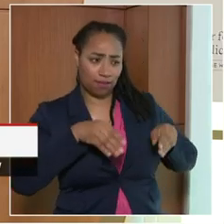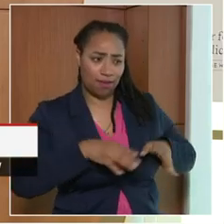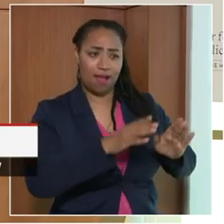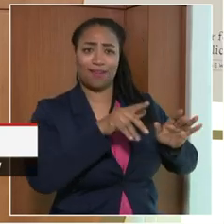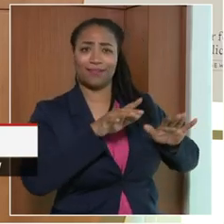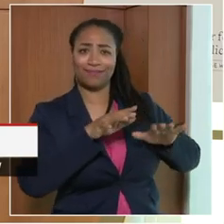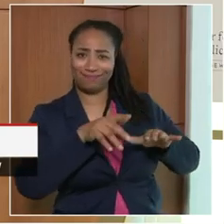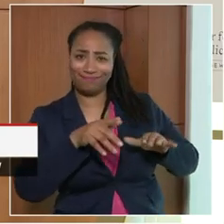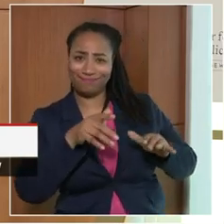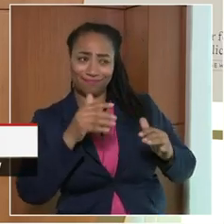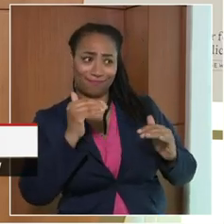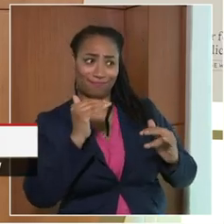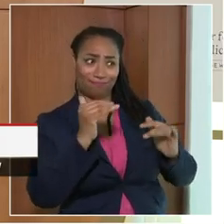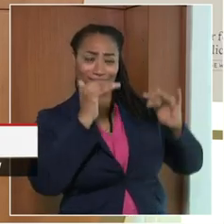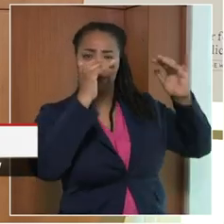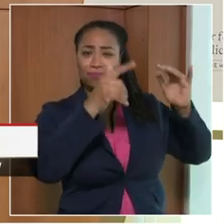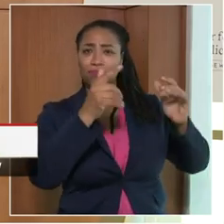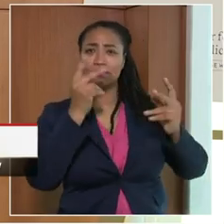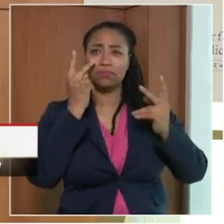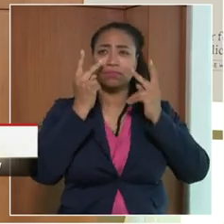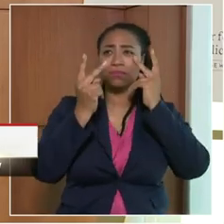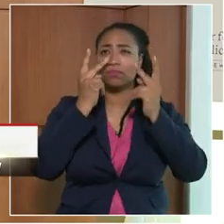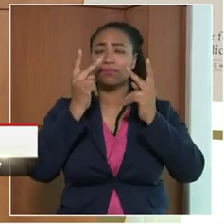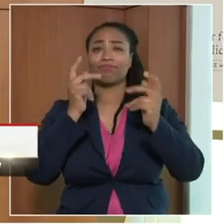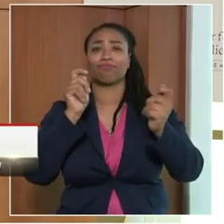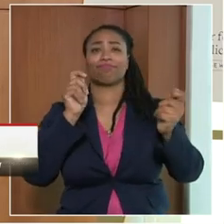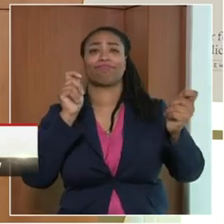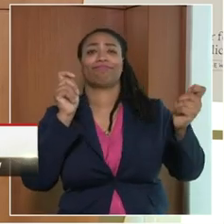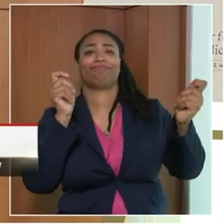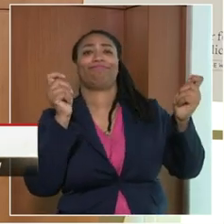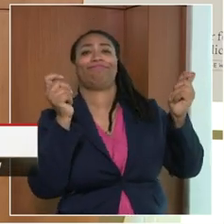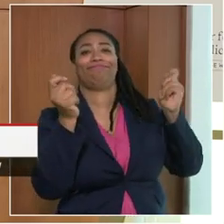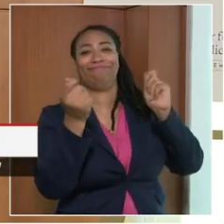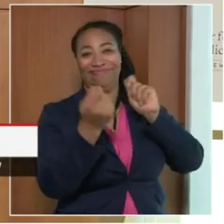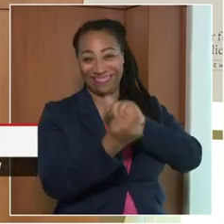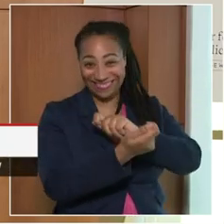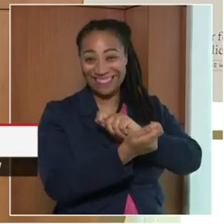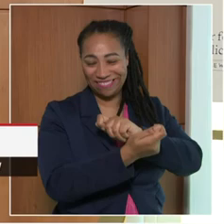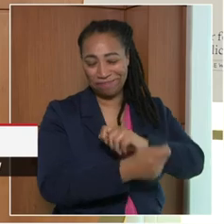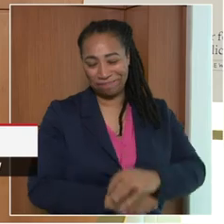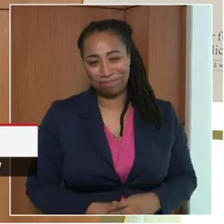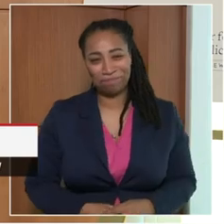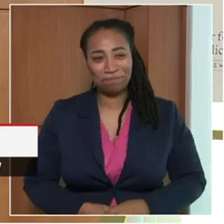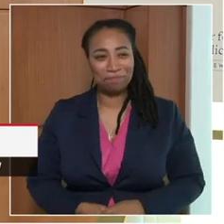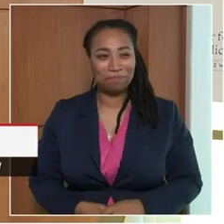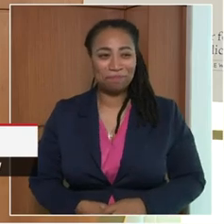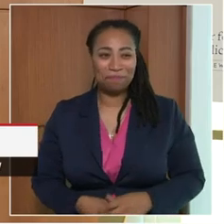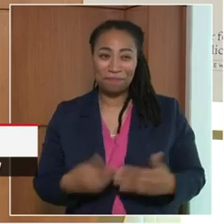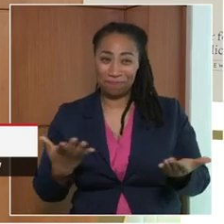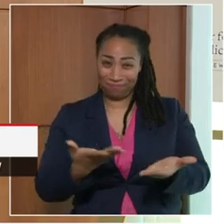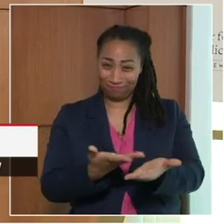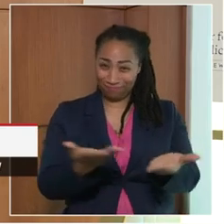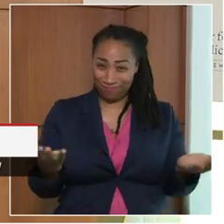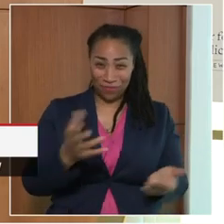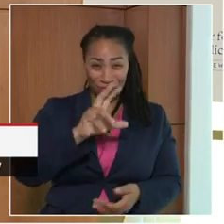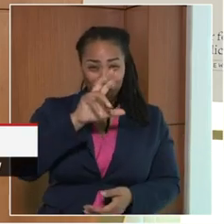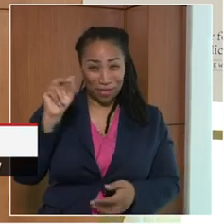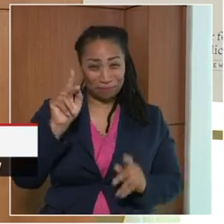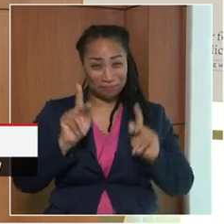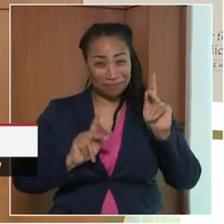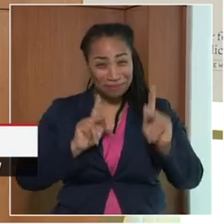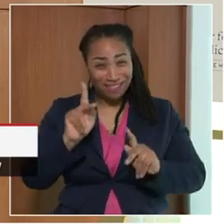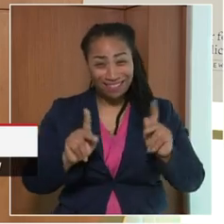for generations of leaders to come. To the 30 participants embarking on this journey today, you are